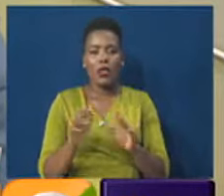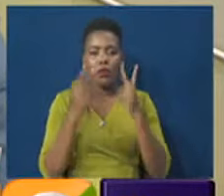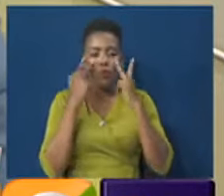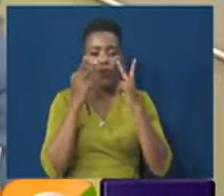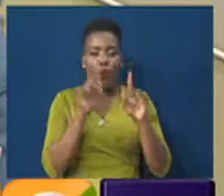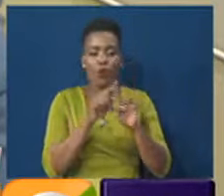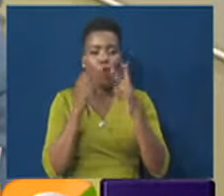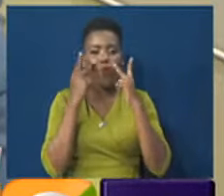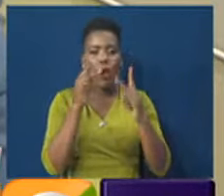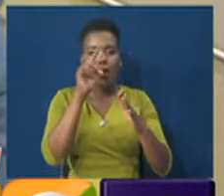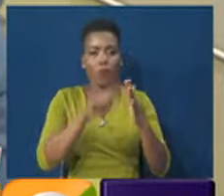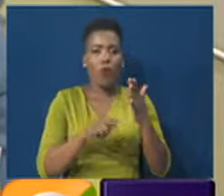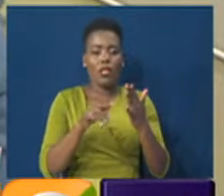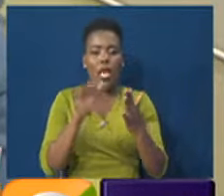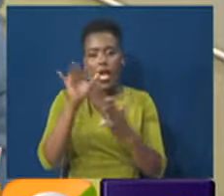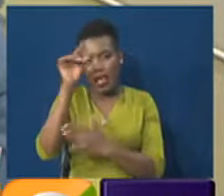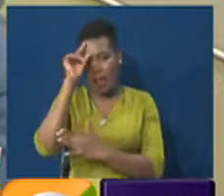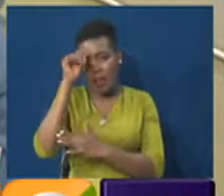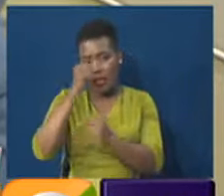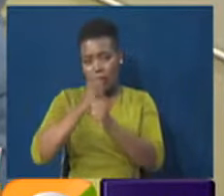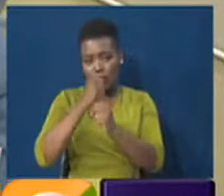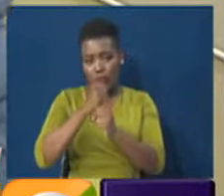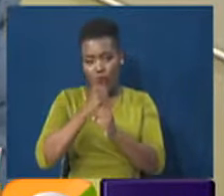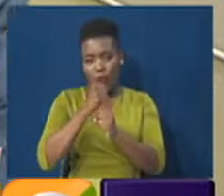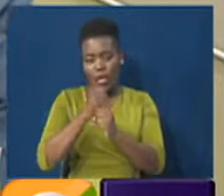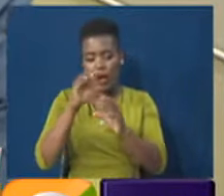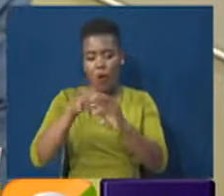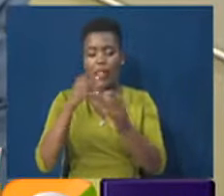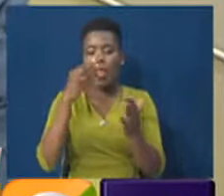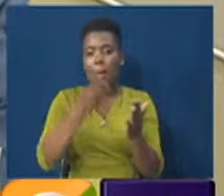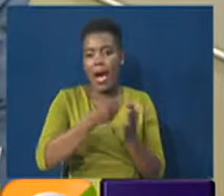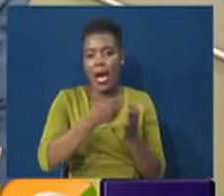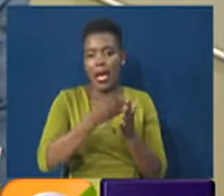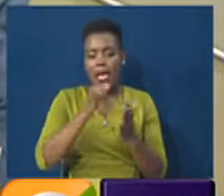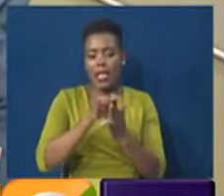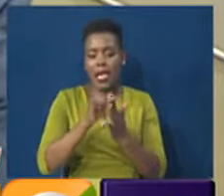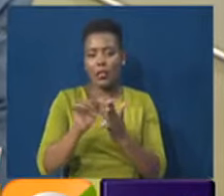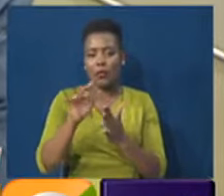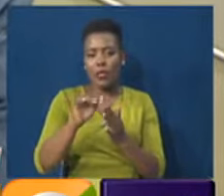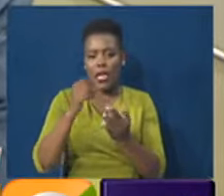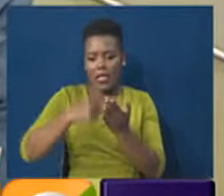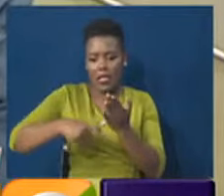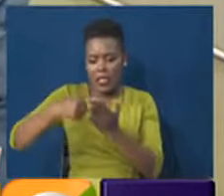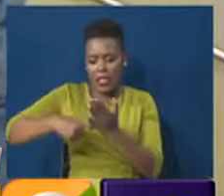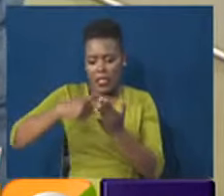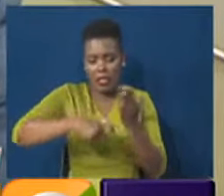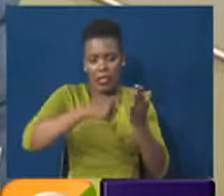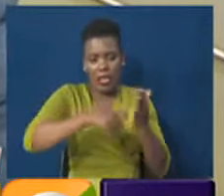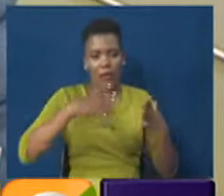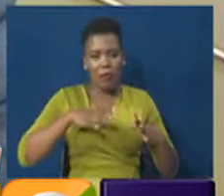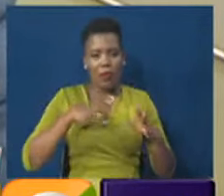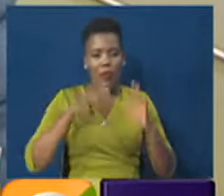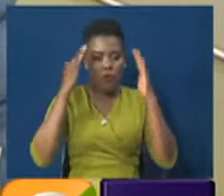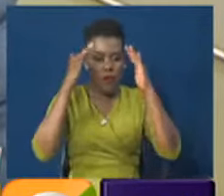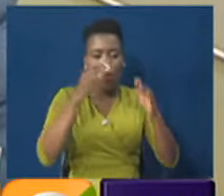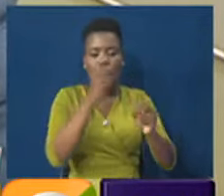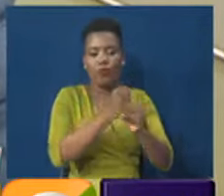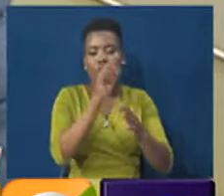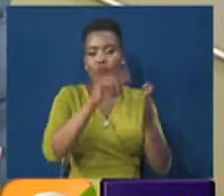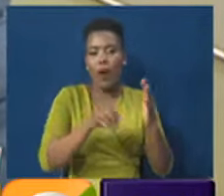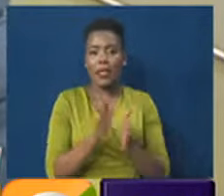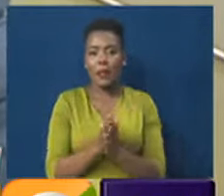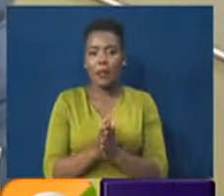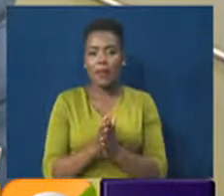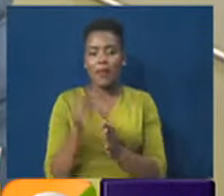at what is it that the government is doing with these monies that we are squeezing some of the Kenyans. Okay. And Ayub, just to cite a few.